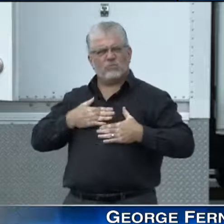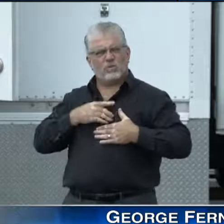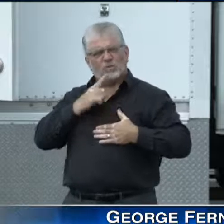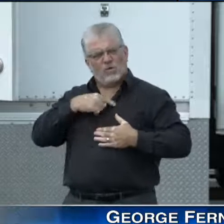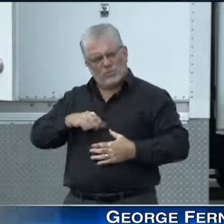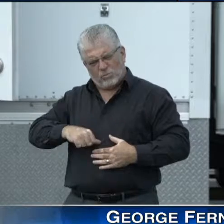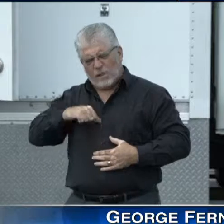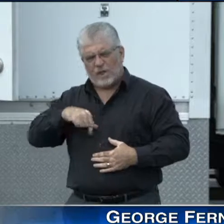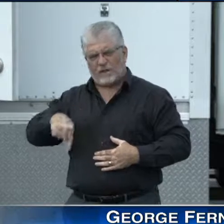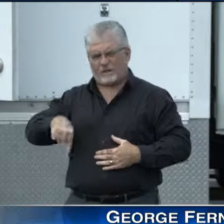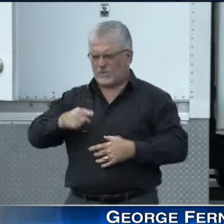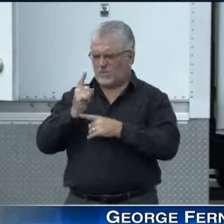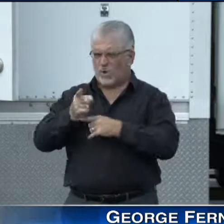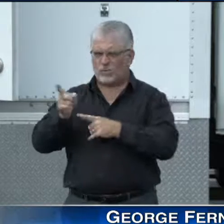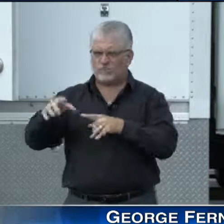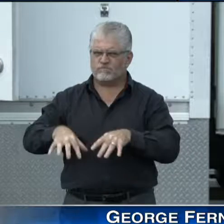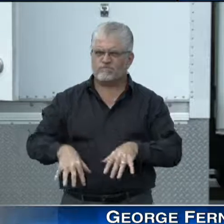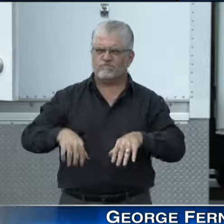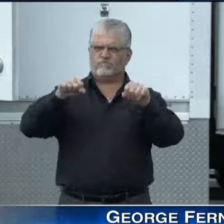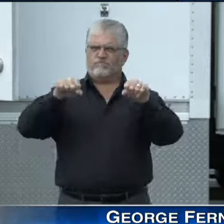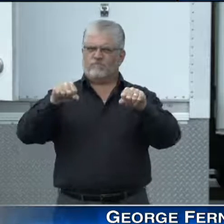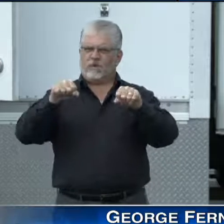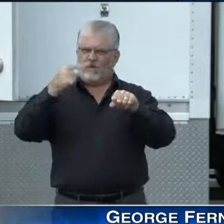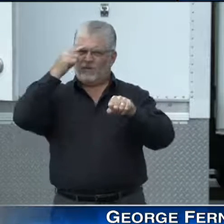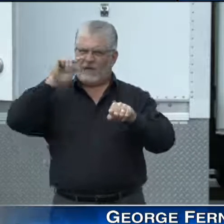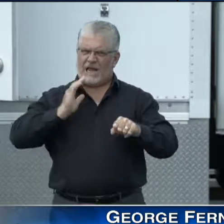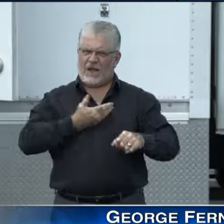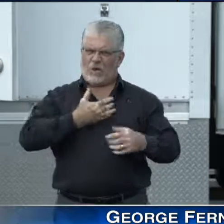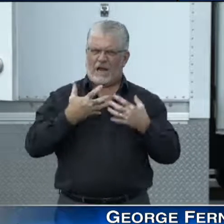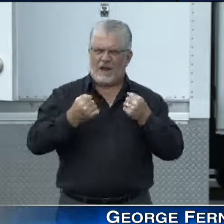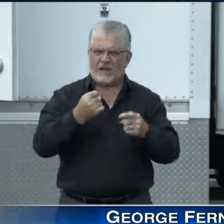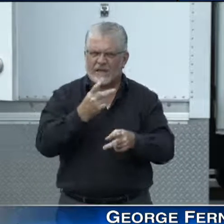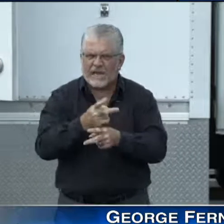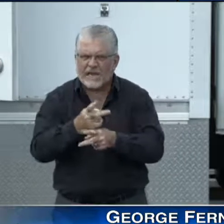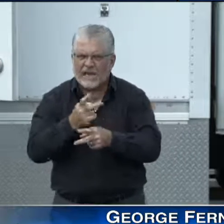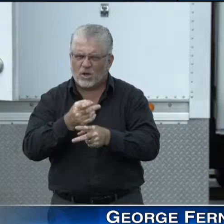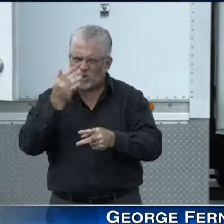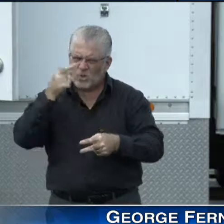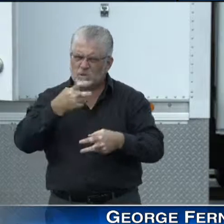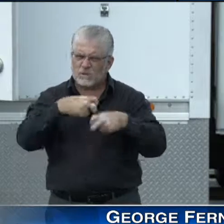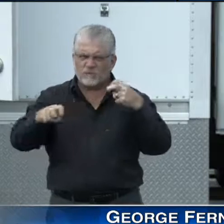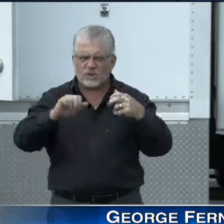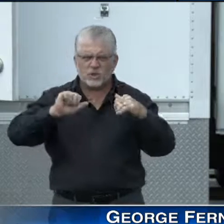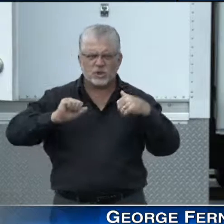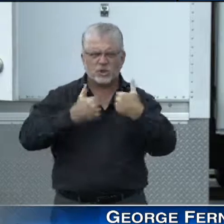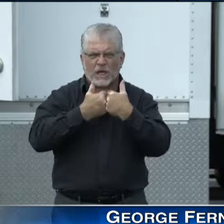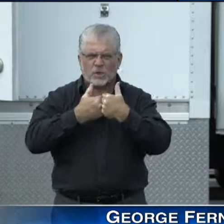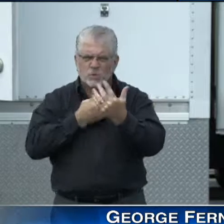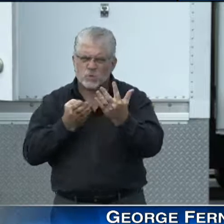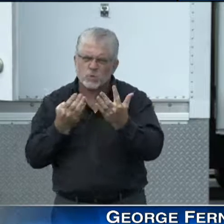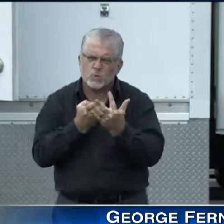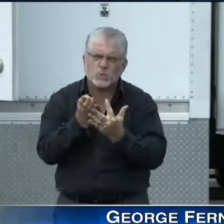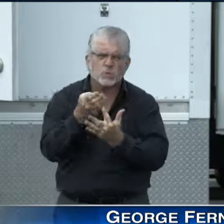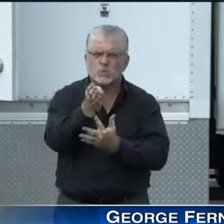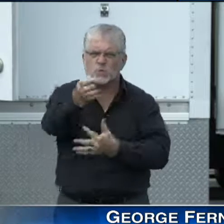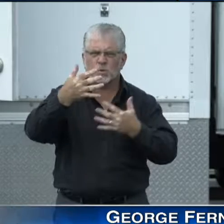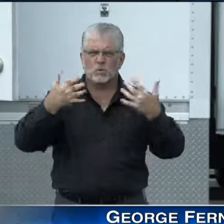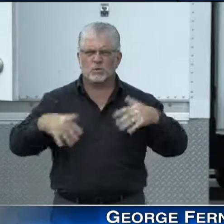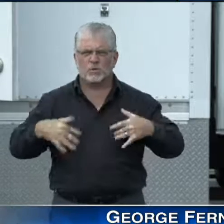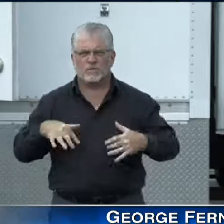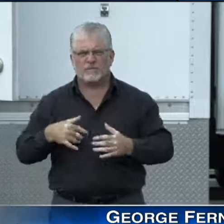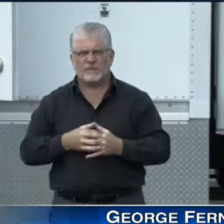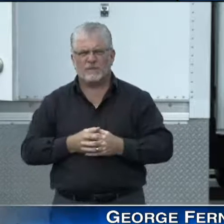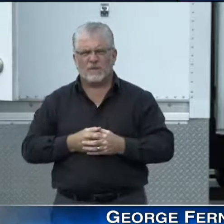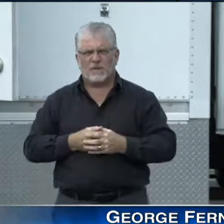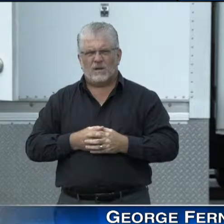Health, you have navigated immense challenges and scrutiny with courage and grace. I know that your days start